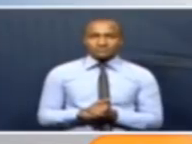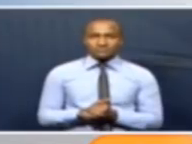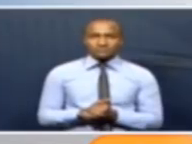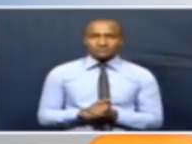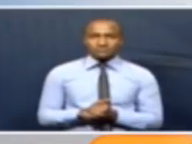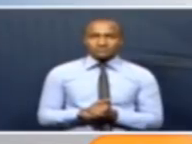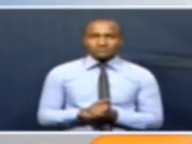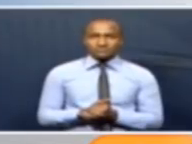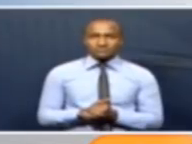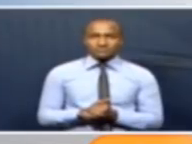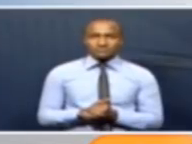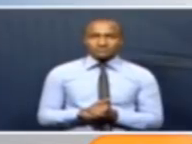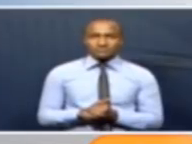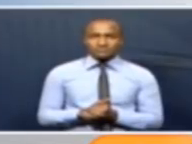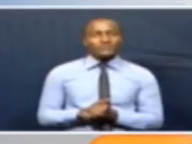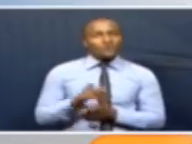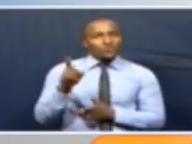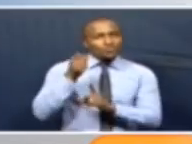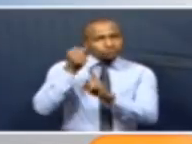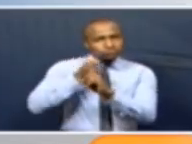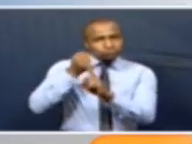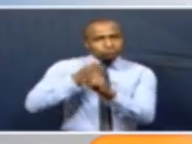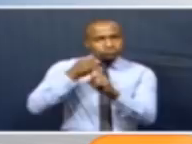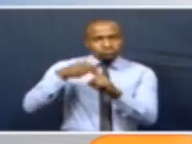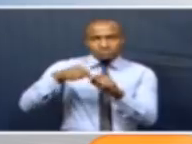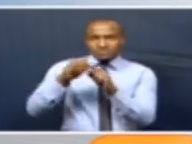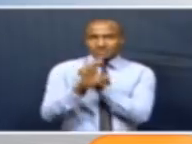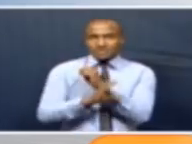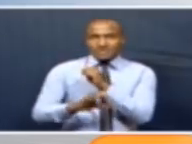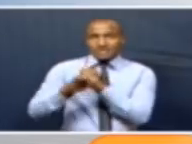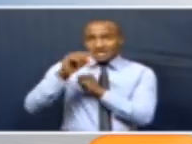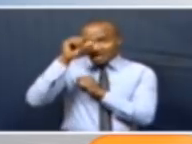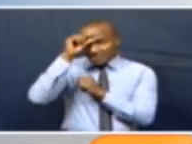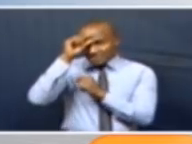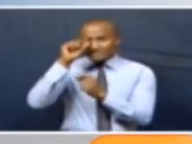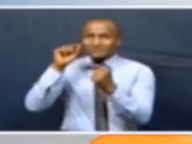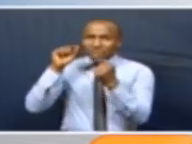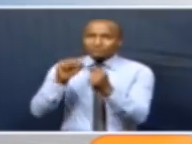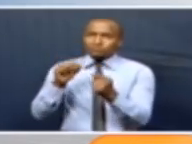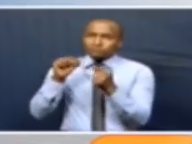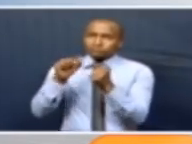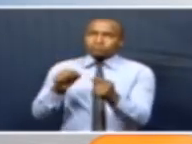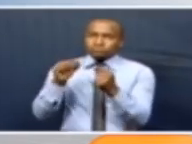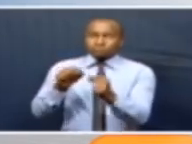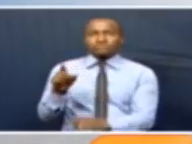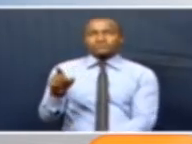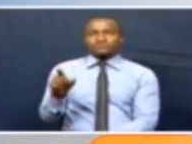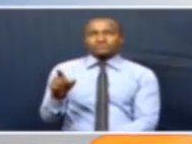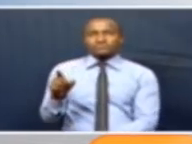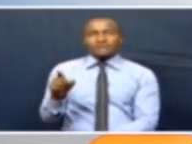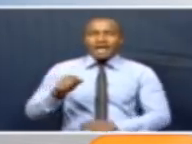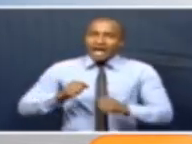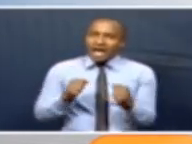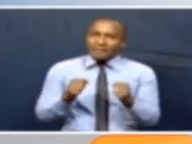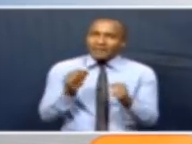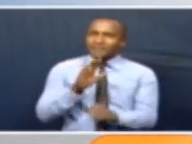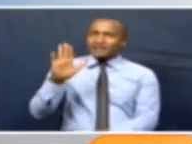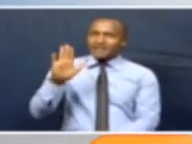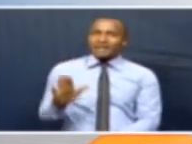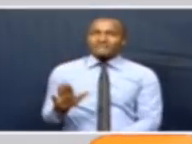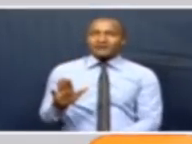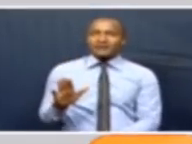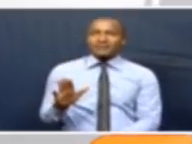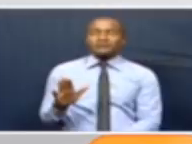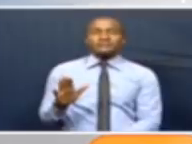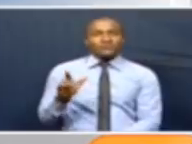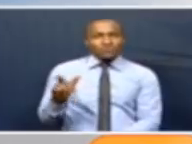Jose says, you fought for this country and the government tortured you. Your life has never been of happiness fighting for democracy. You will always